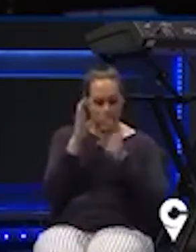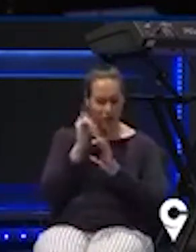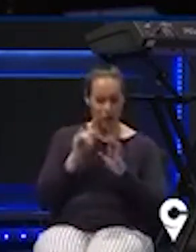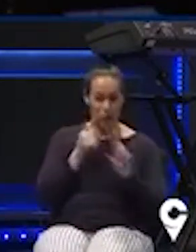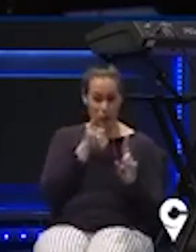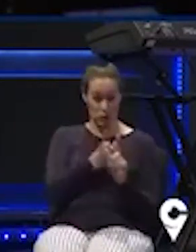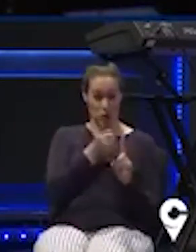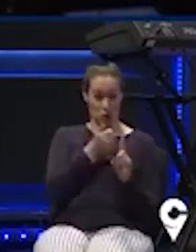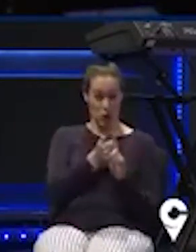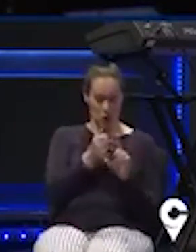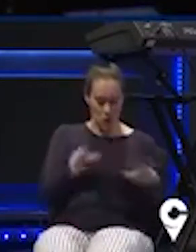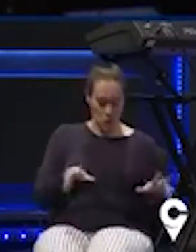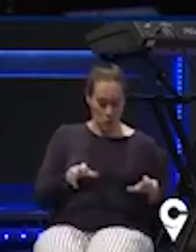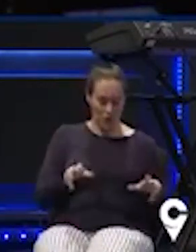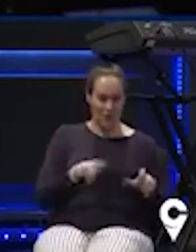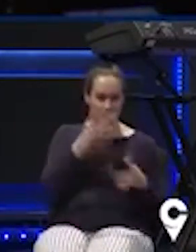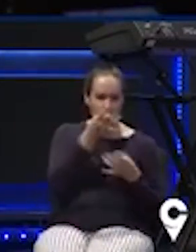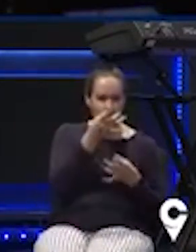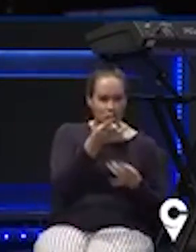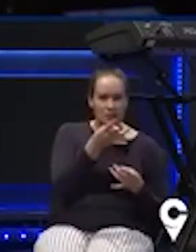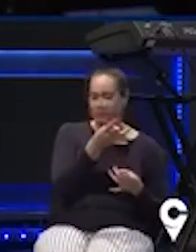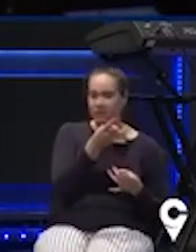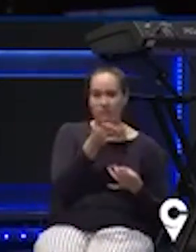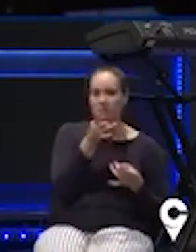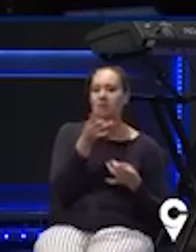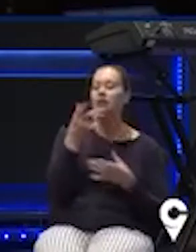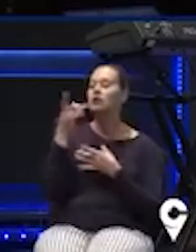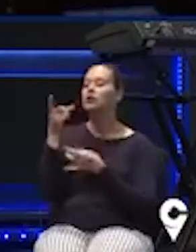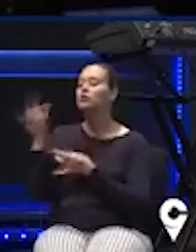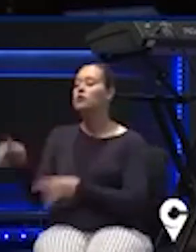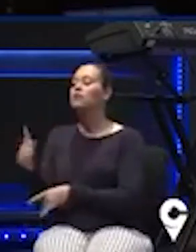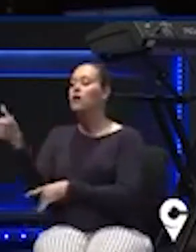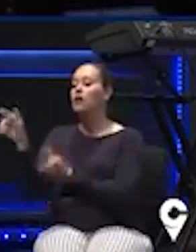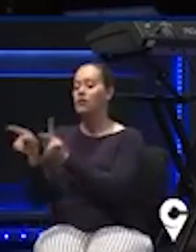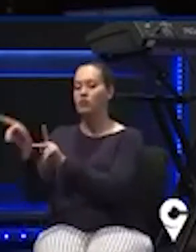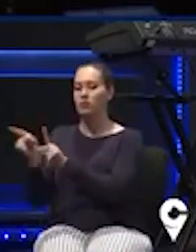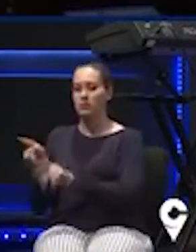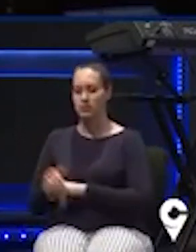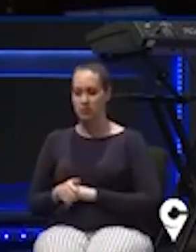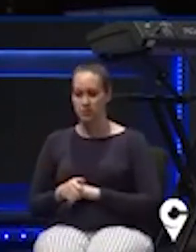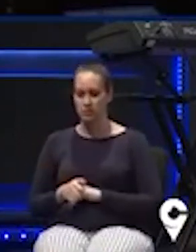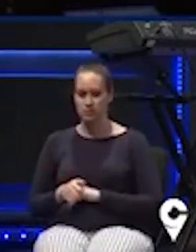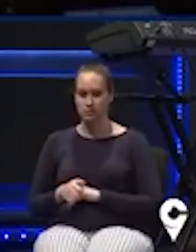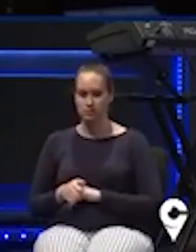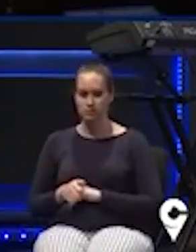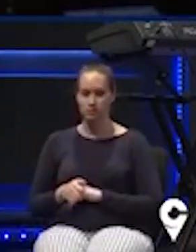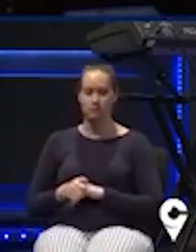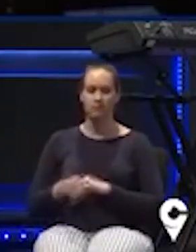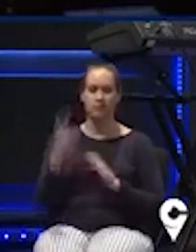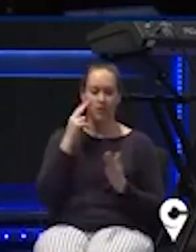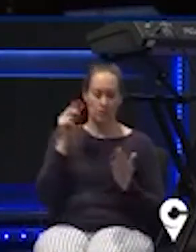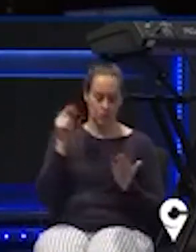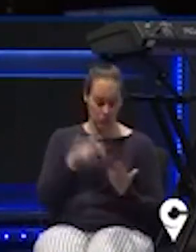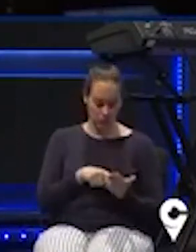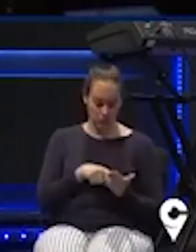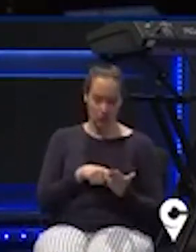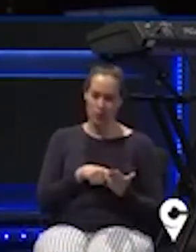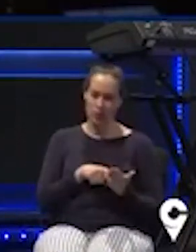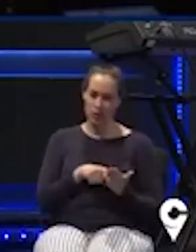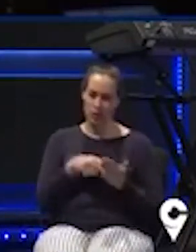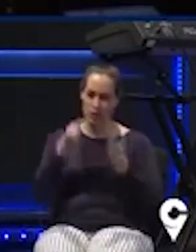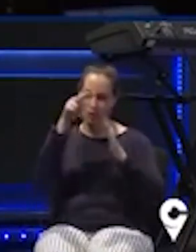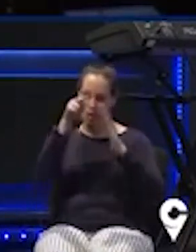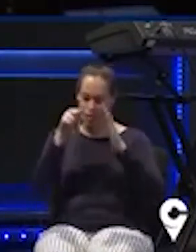interest of others. Verse 3, he says, do nothing. Now, glance down at verse